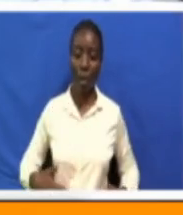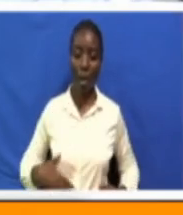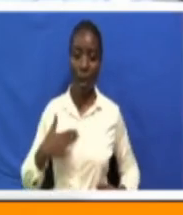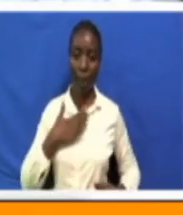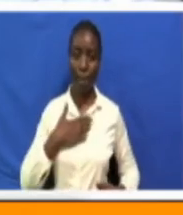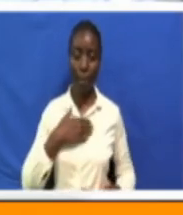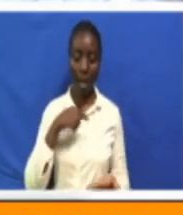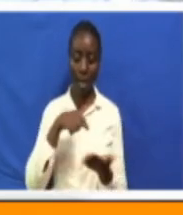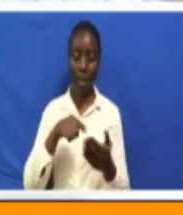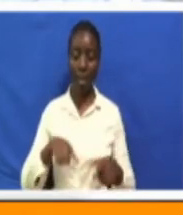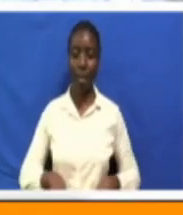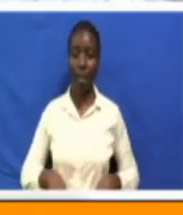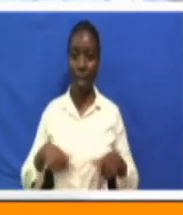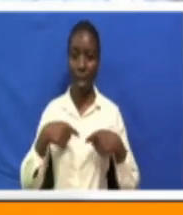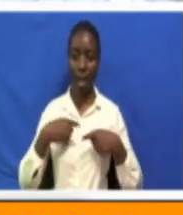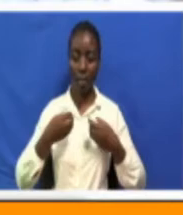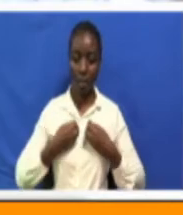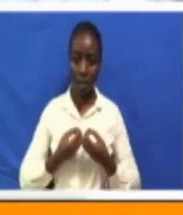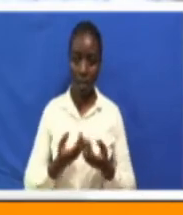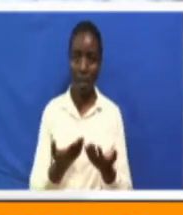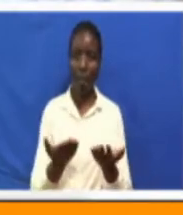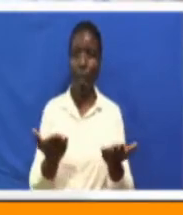you know